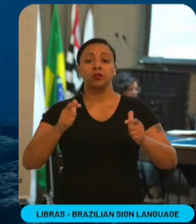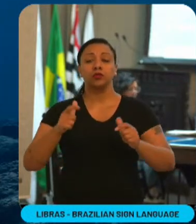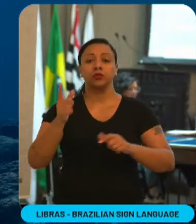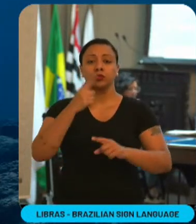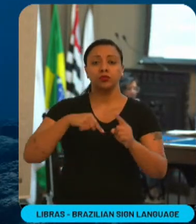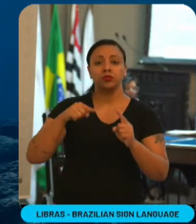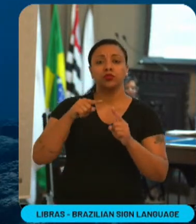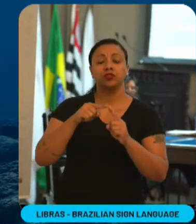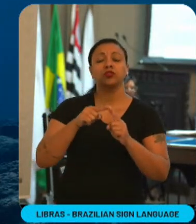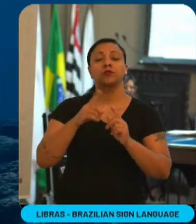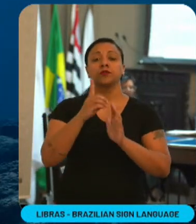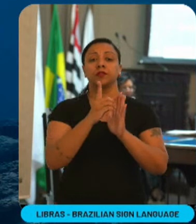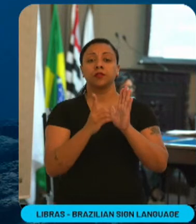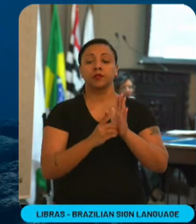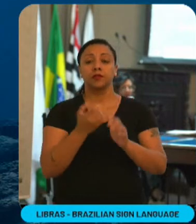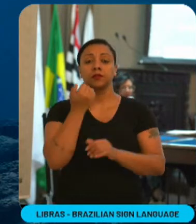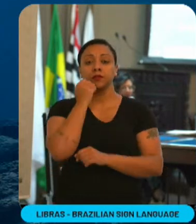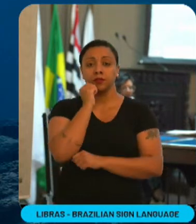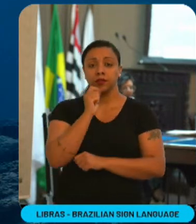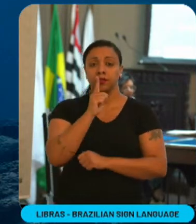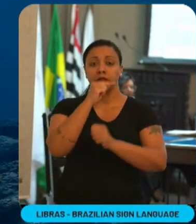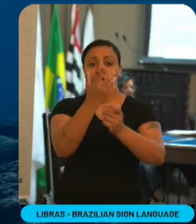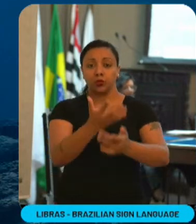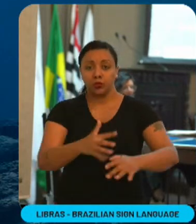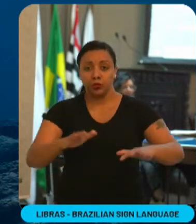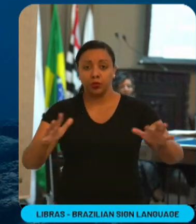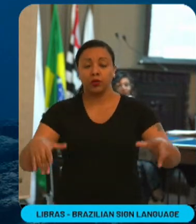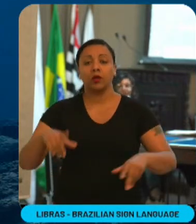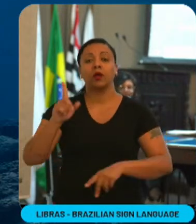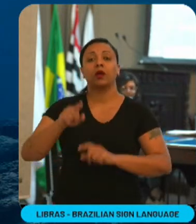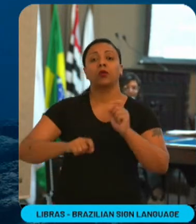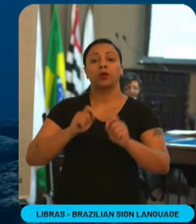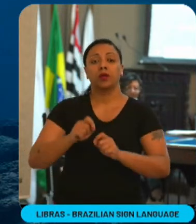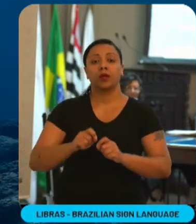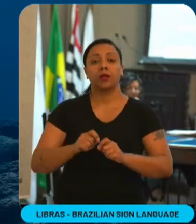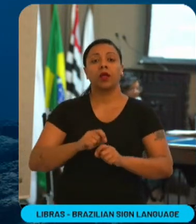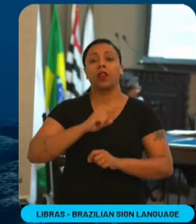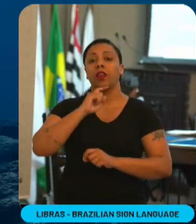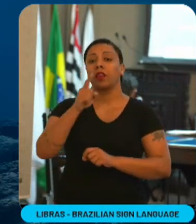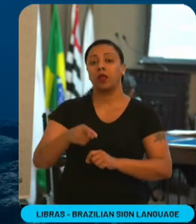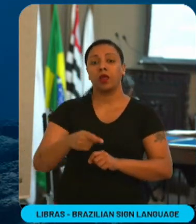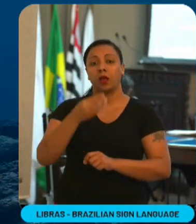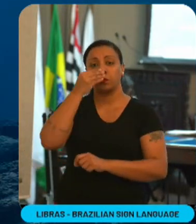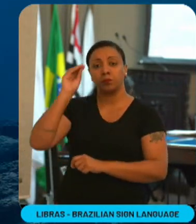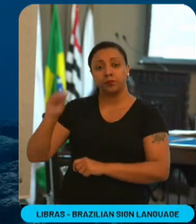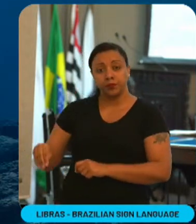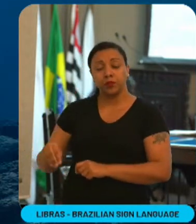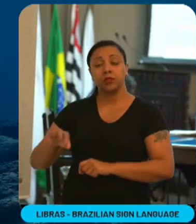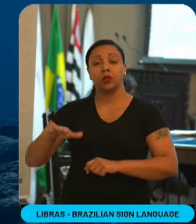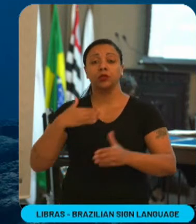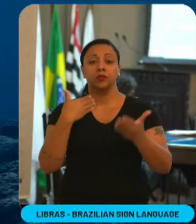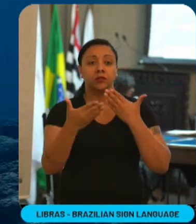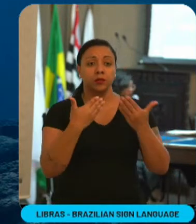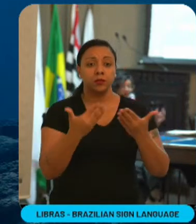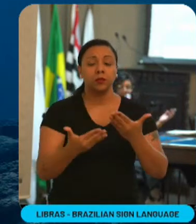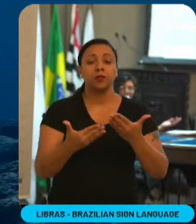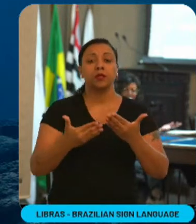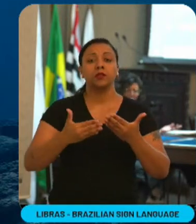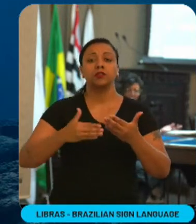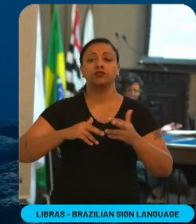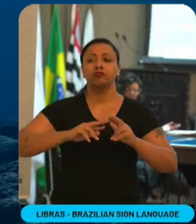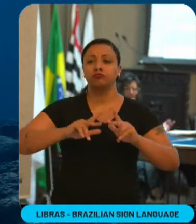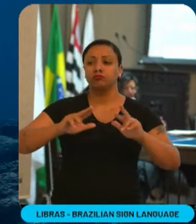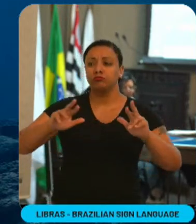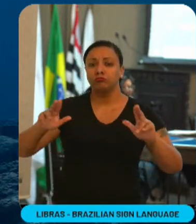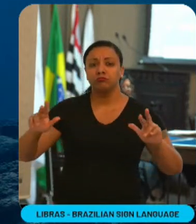major objectives of the ocean decade is we leave no one behind. So